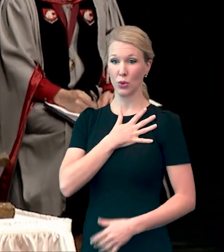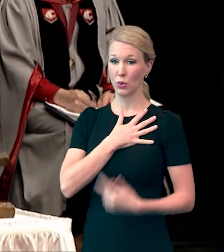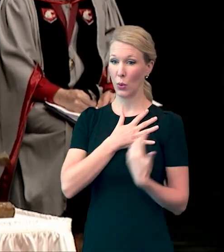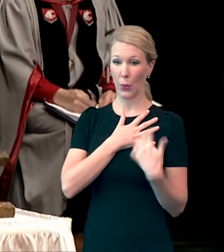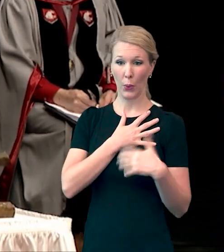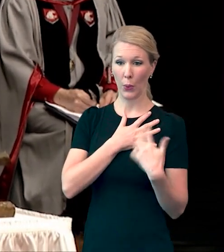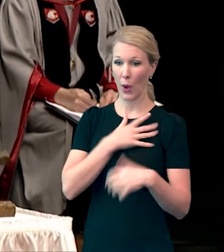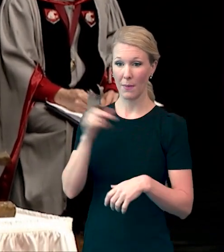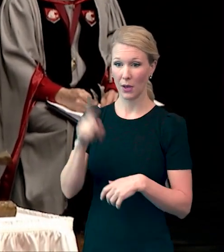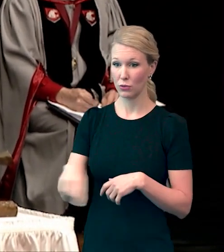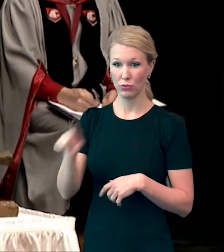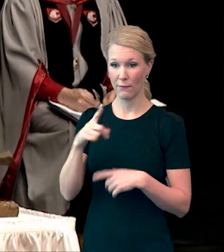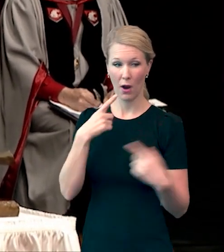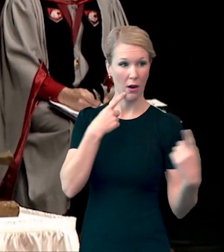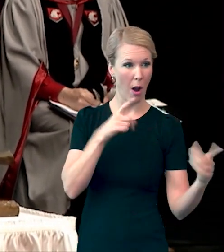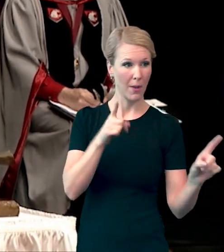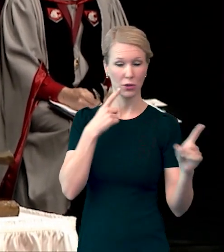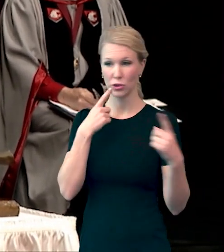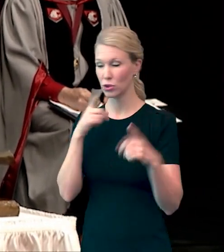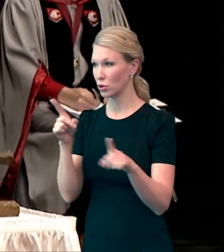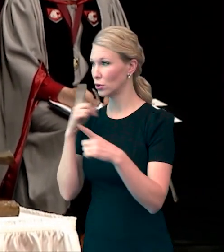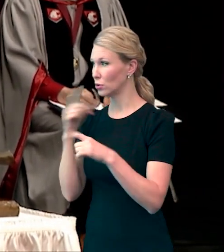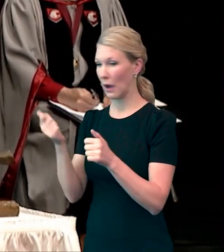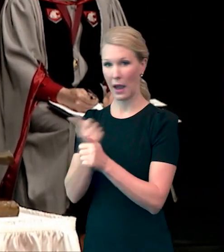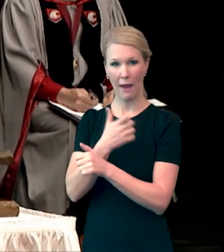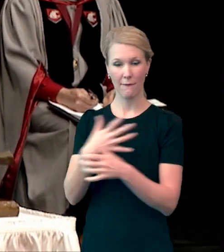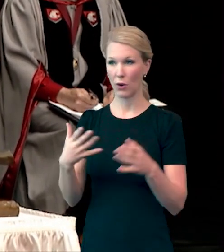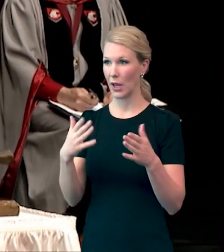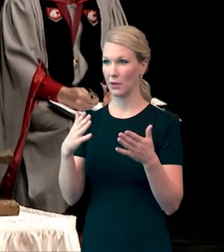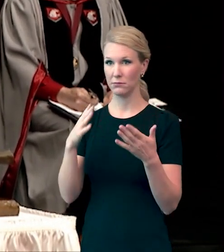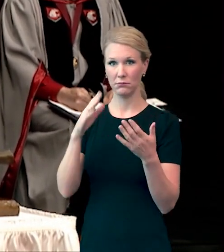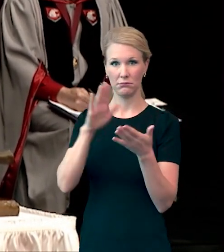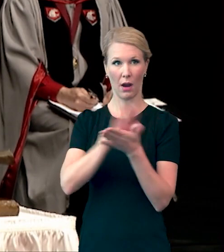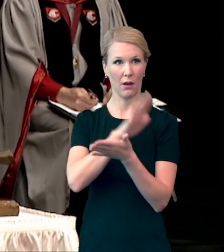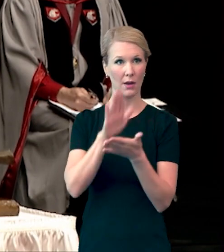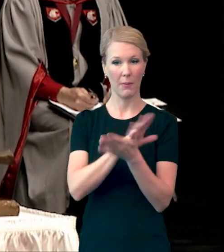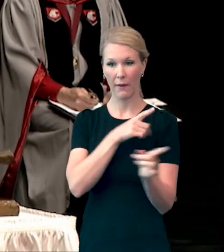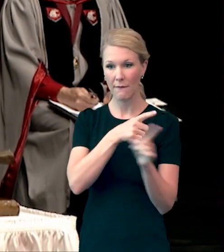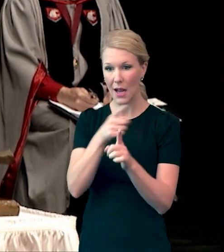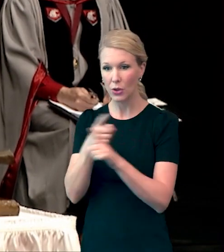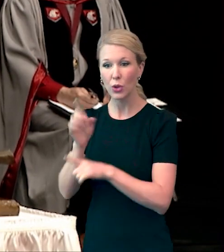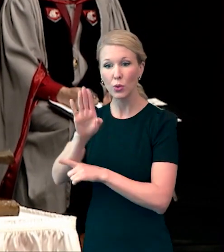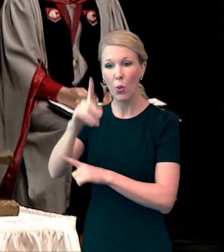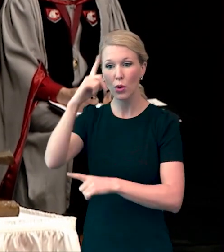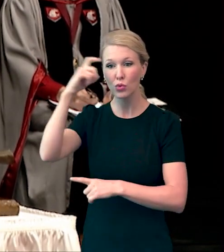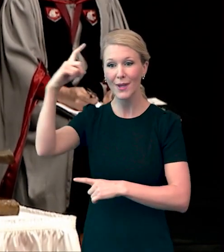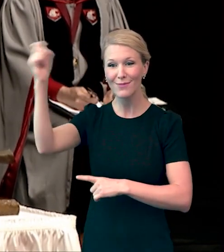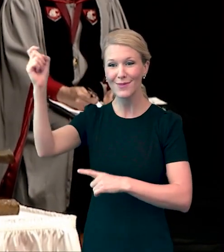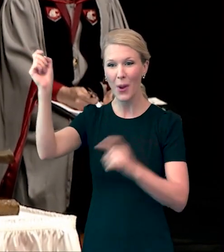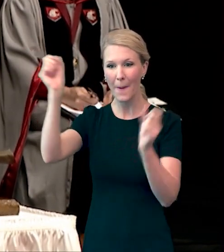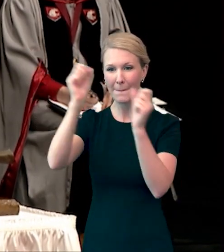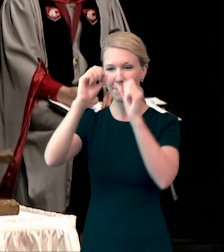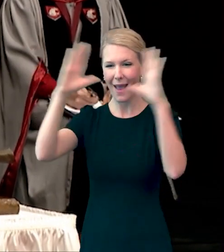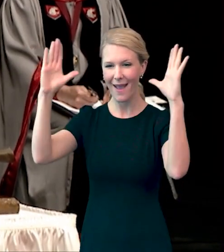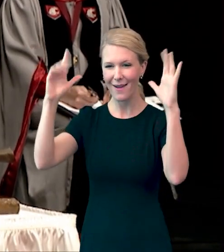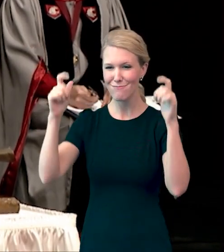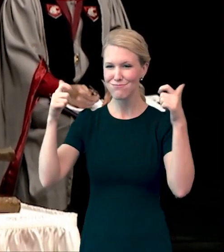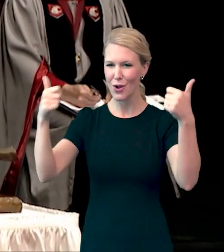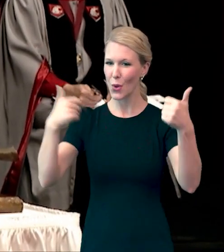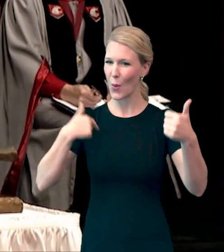ambitions. You have accomplished much in nearly every academic field imaginable. You have big dreams for the future.